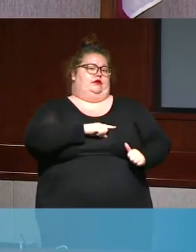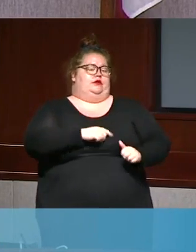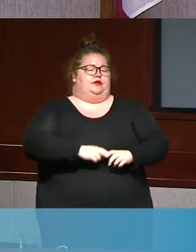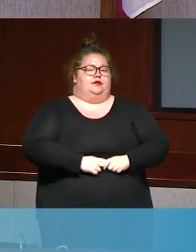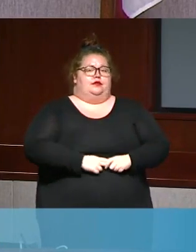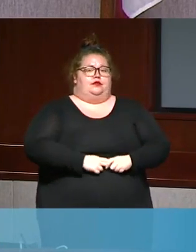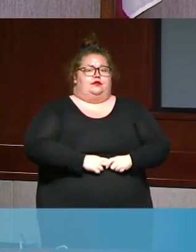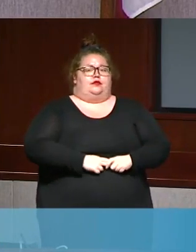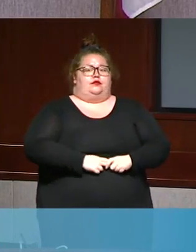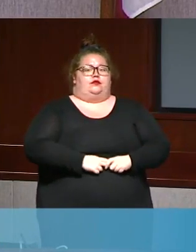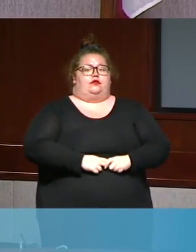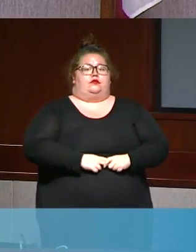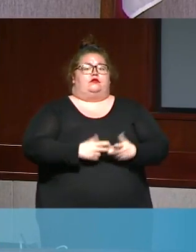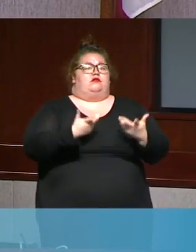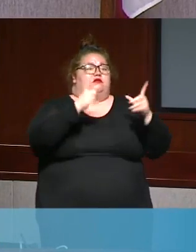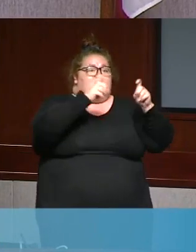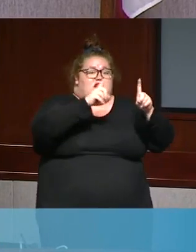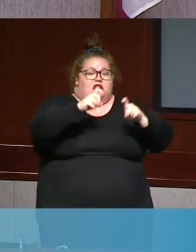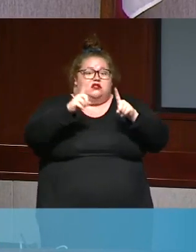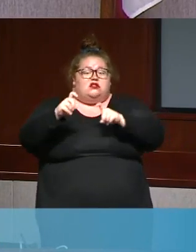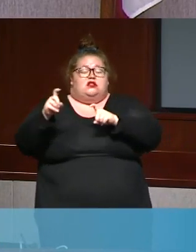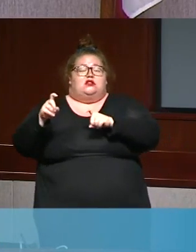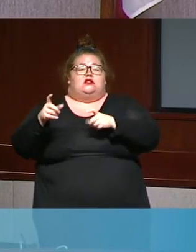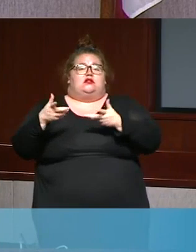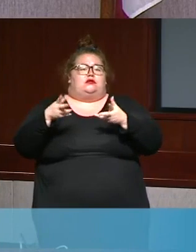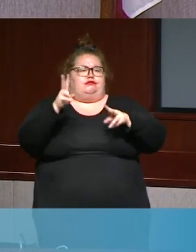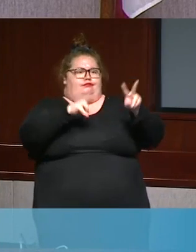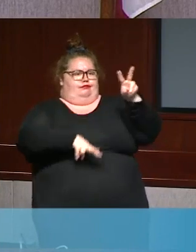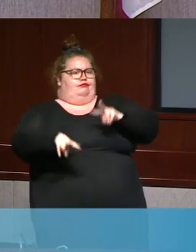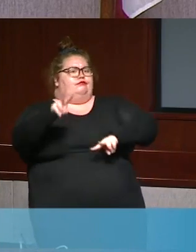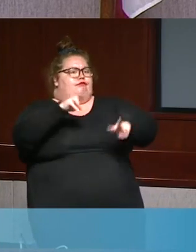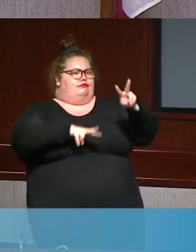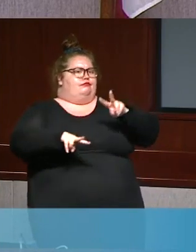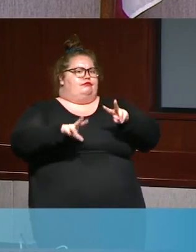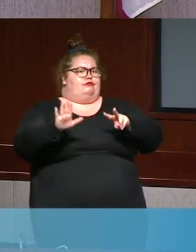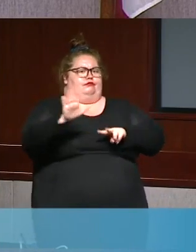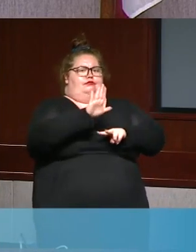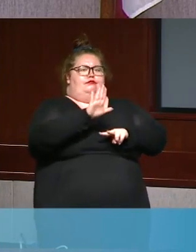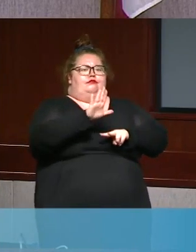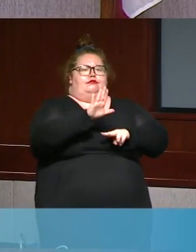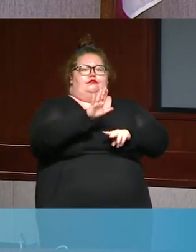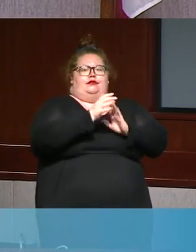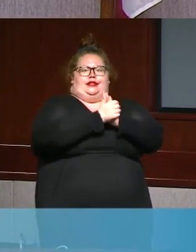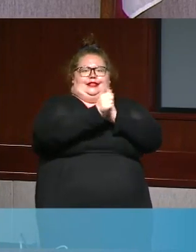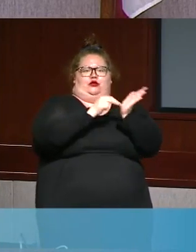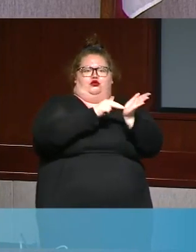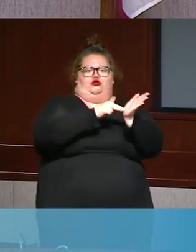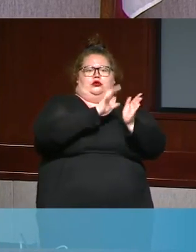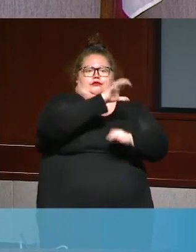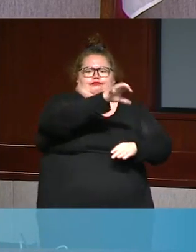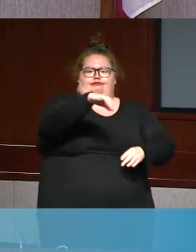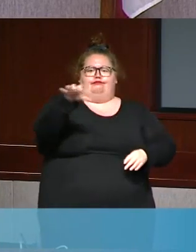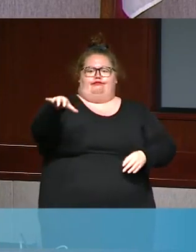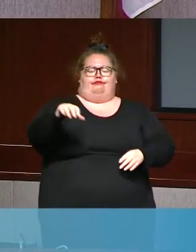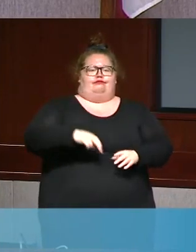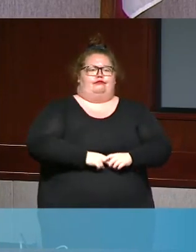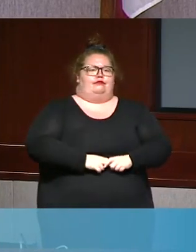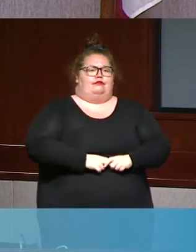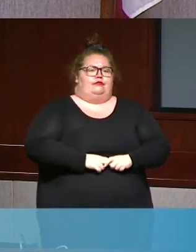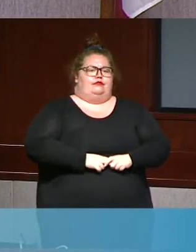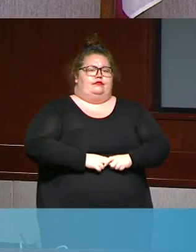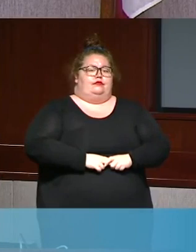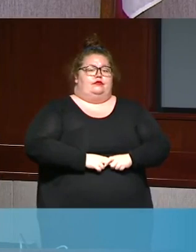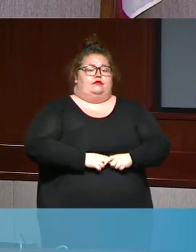containing, testing, and monitoring the situation at these skilled nursing facilities. Late